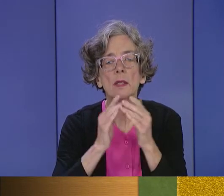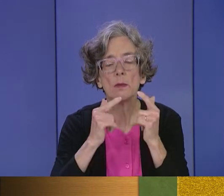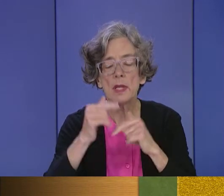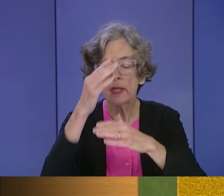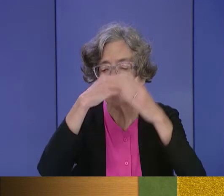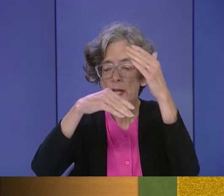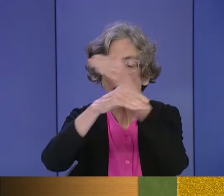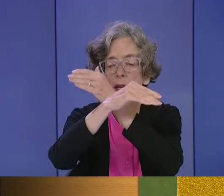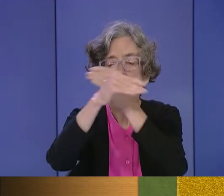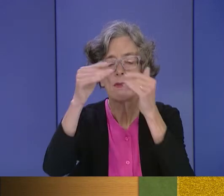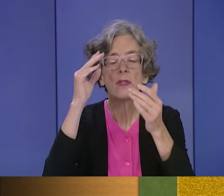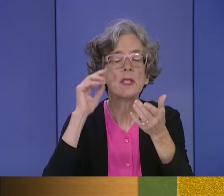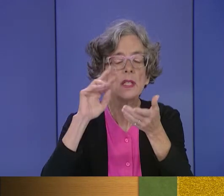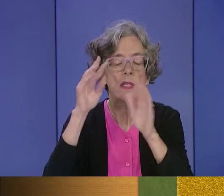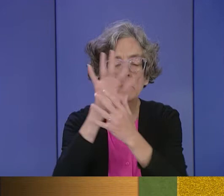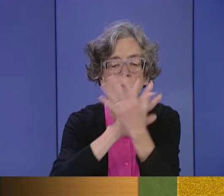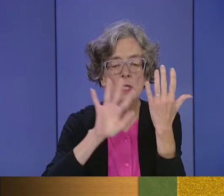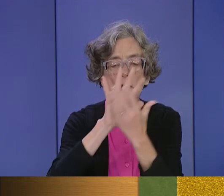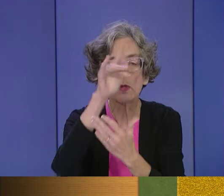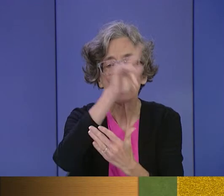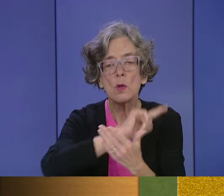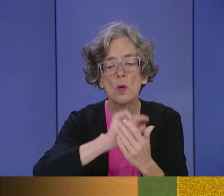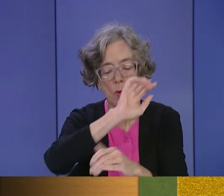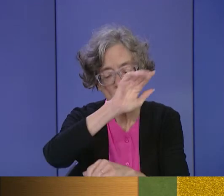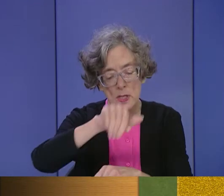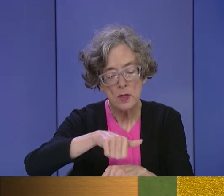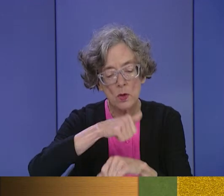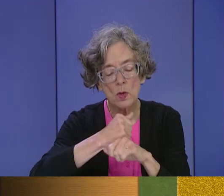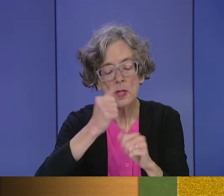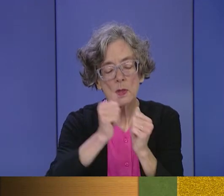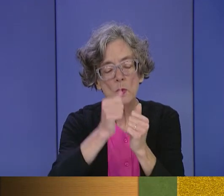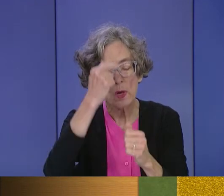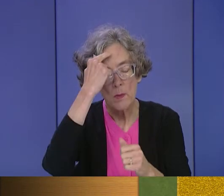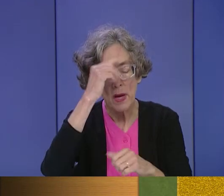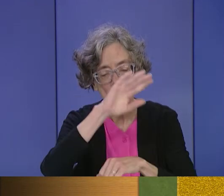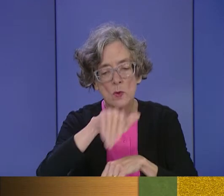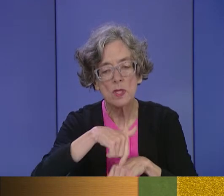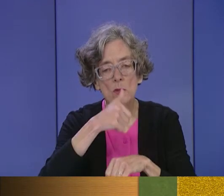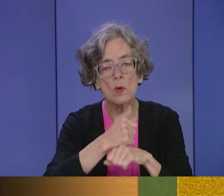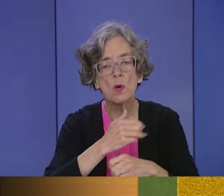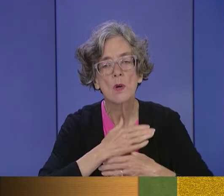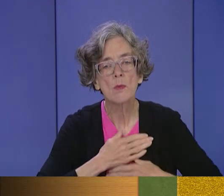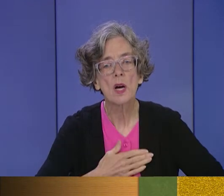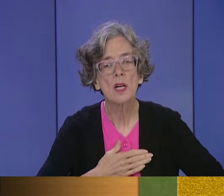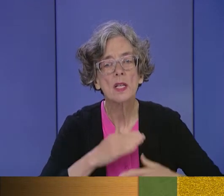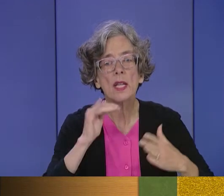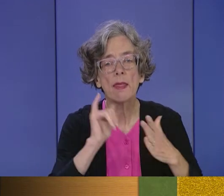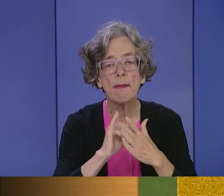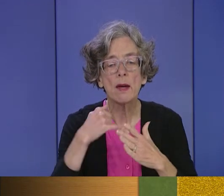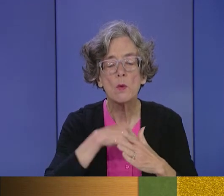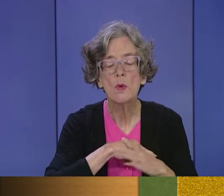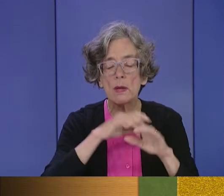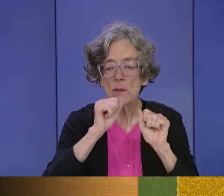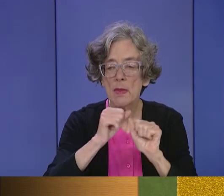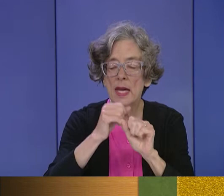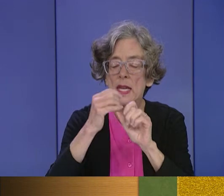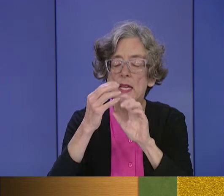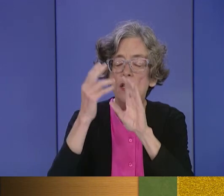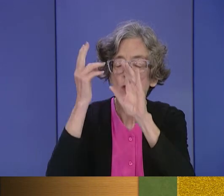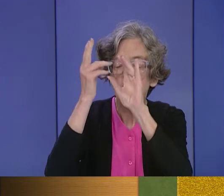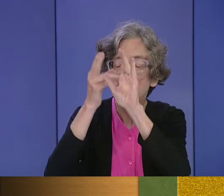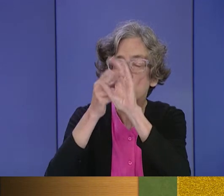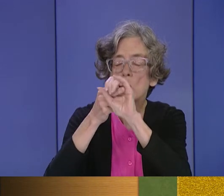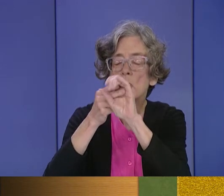May this heavenly mystery, O Lord, restore us in mind and body, that we may be co-heirs in glory